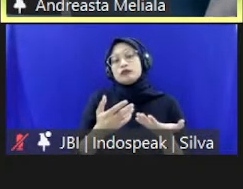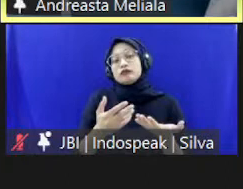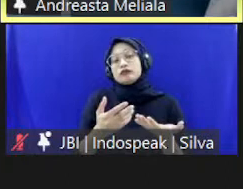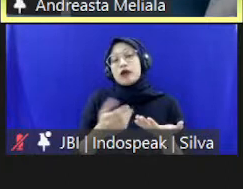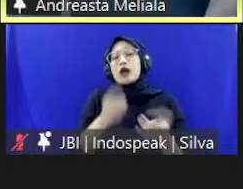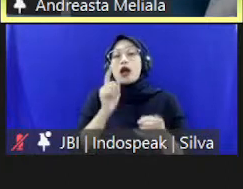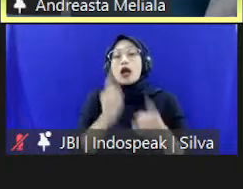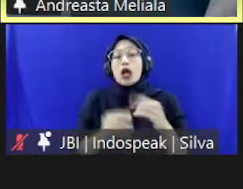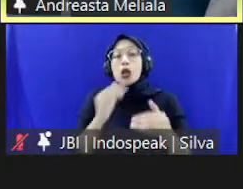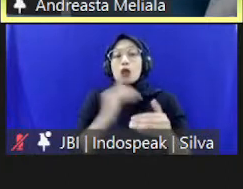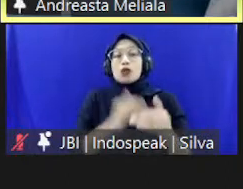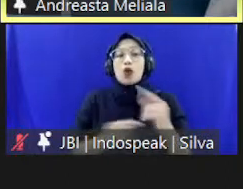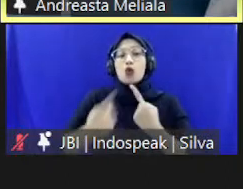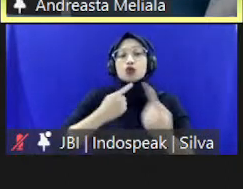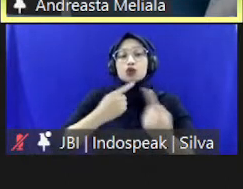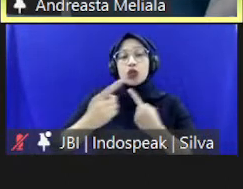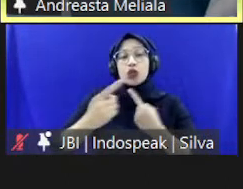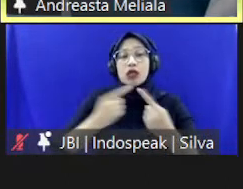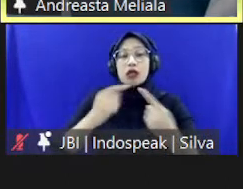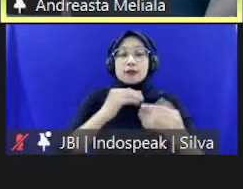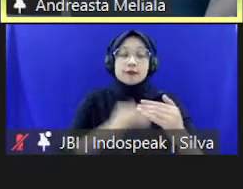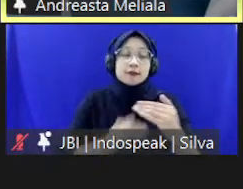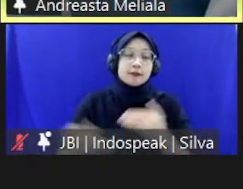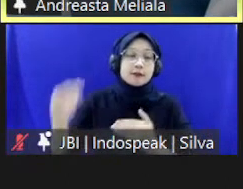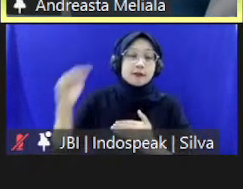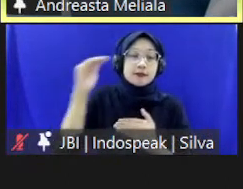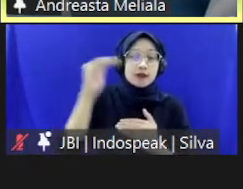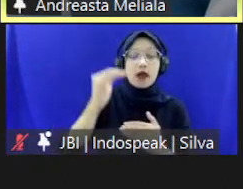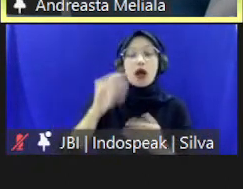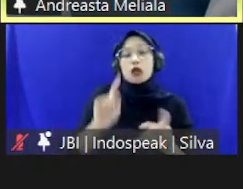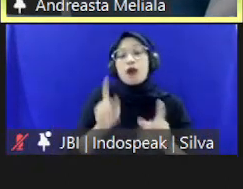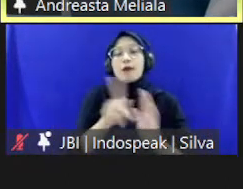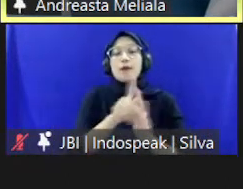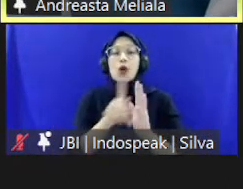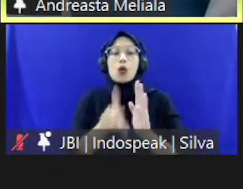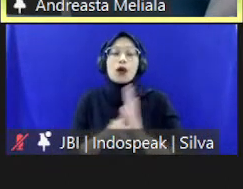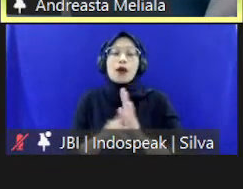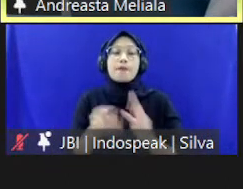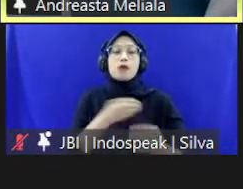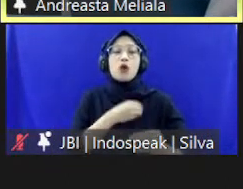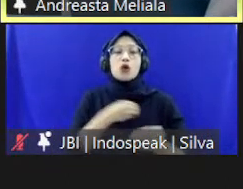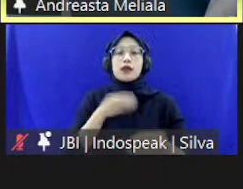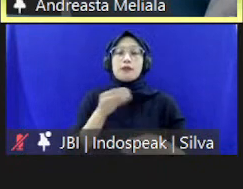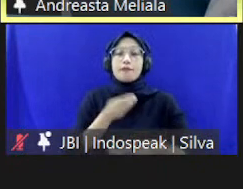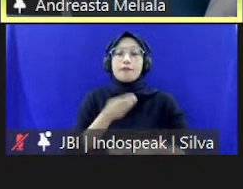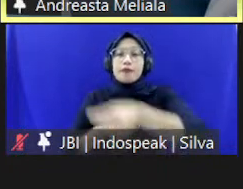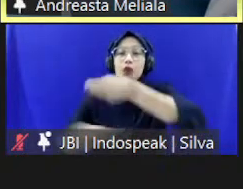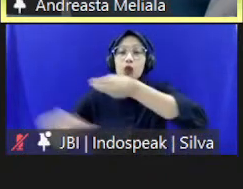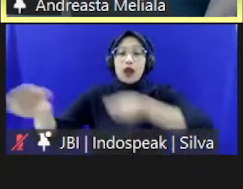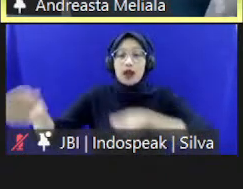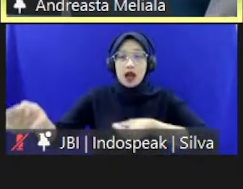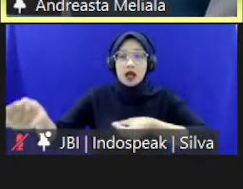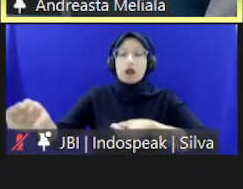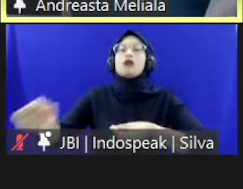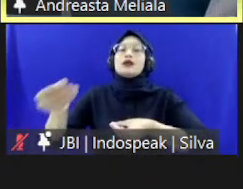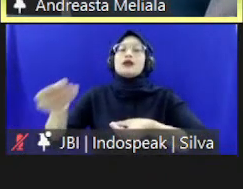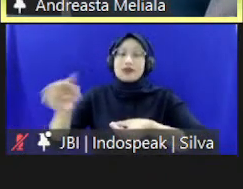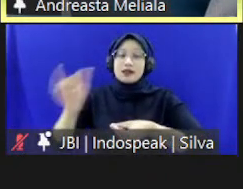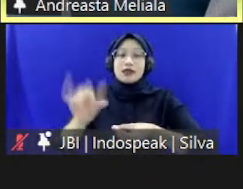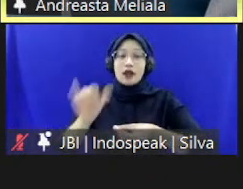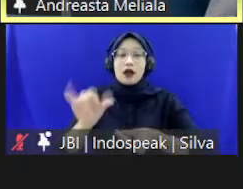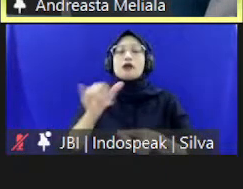for technological exchange, so they can work in Indonesia. Other than that, they cannot work